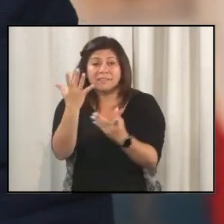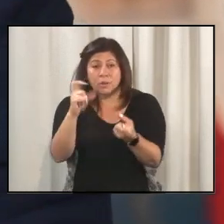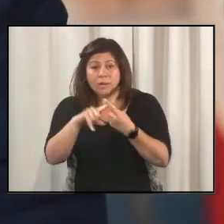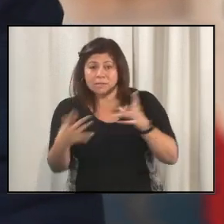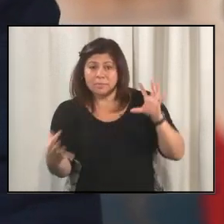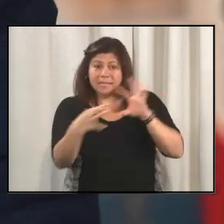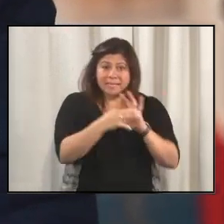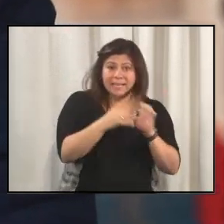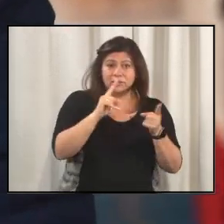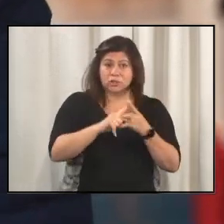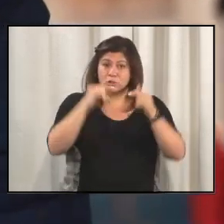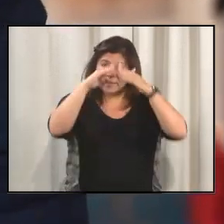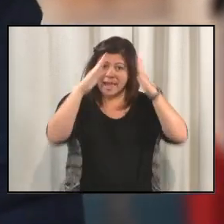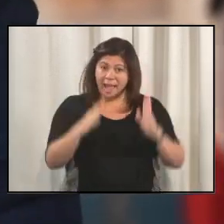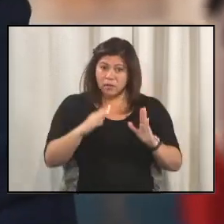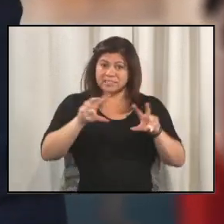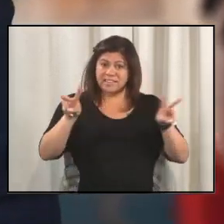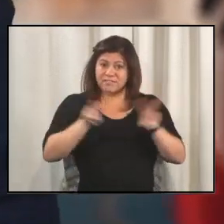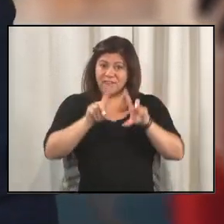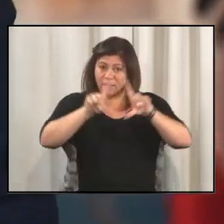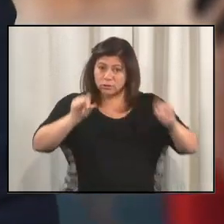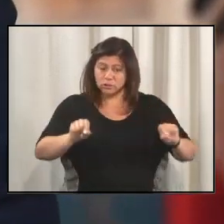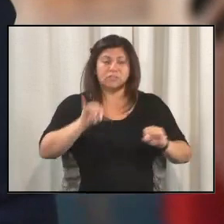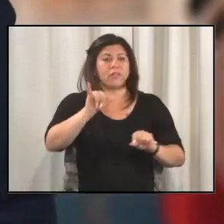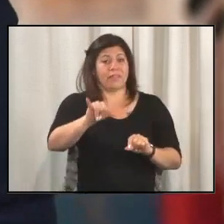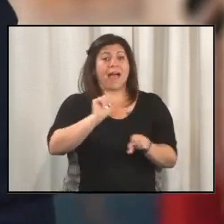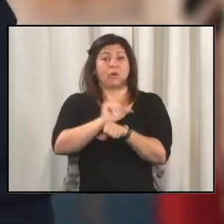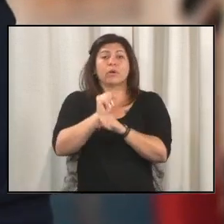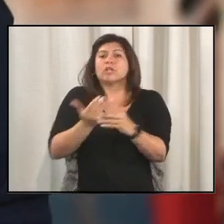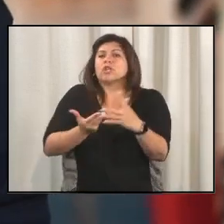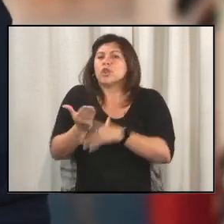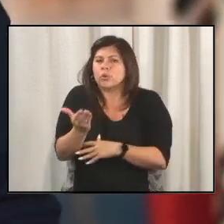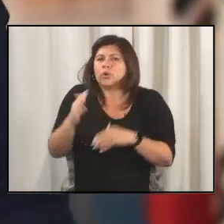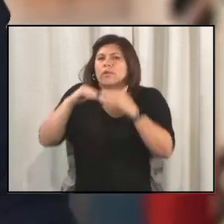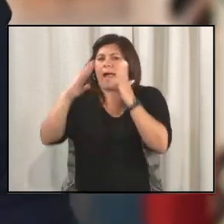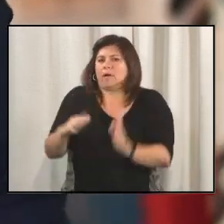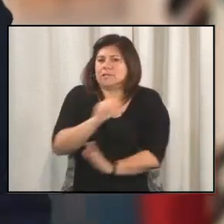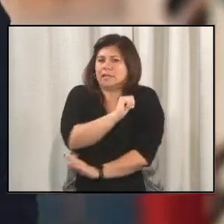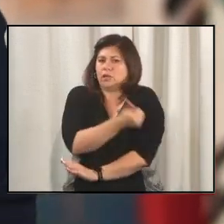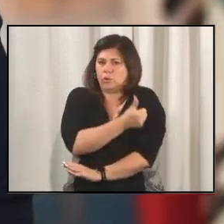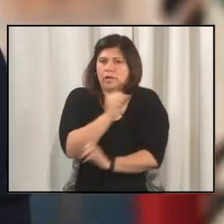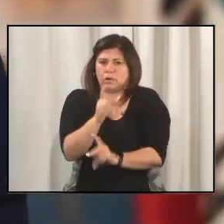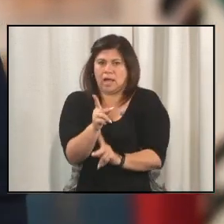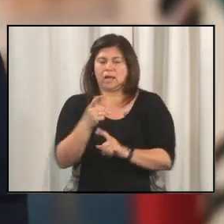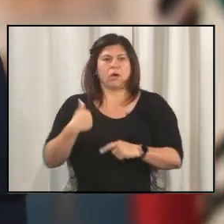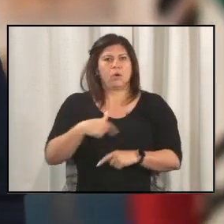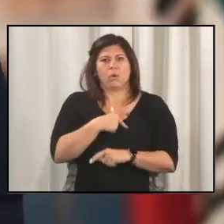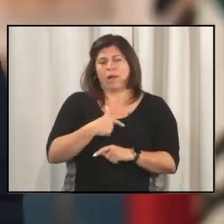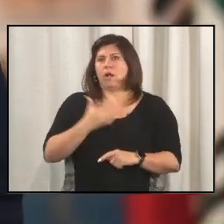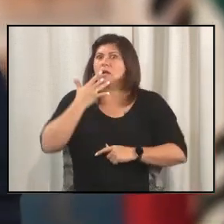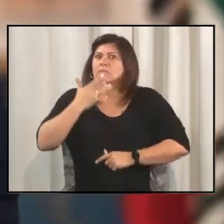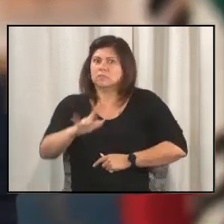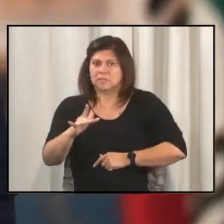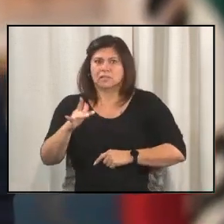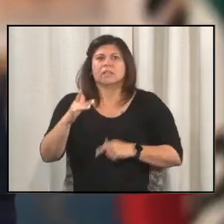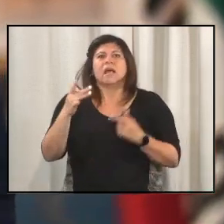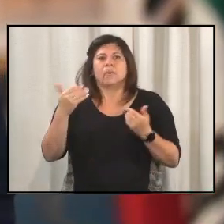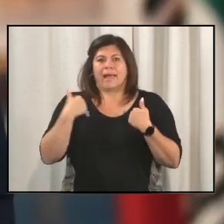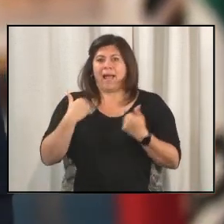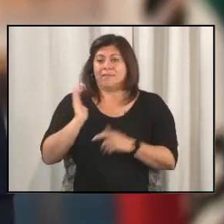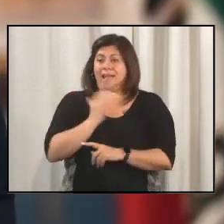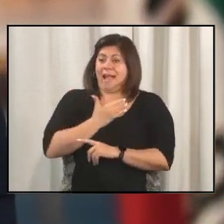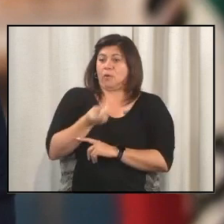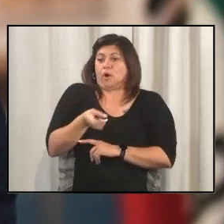vouchers, that work happens through our housing authority. We're great in the fact that Long Beach, it's great that we have our